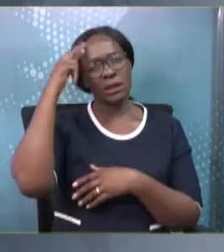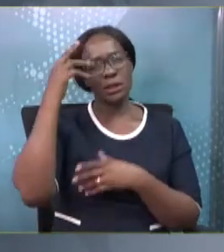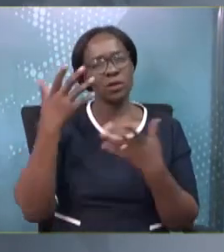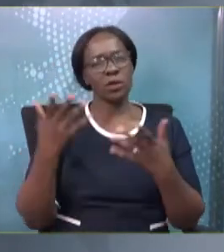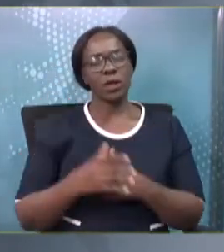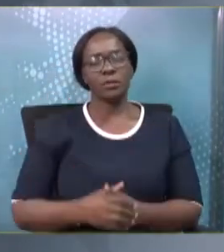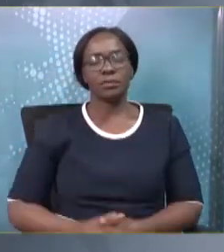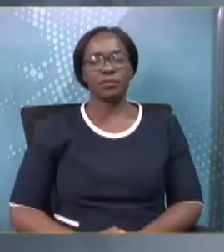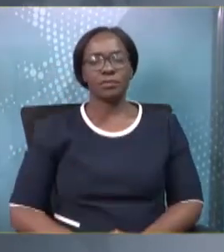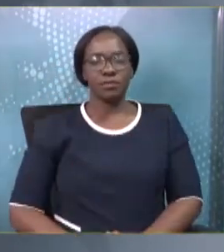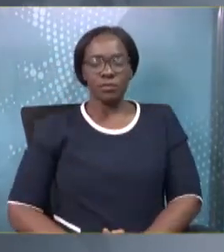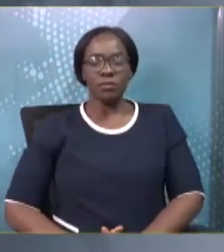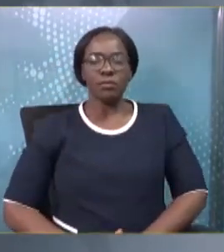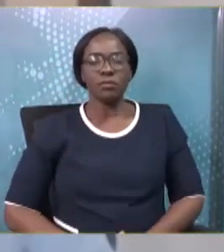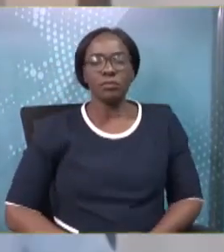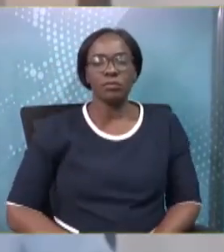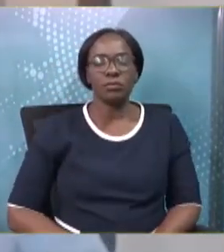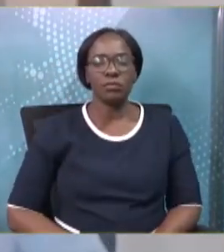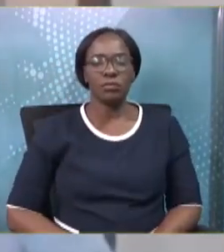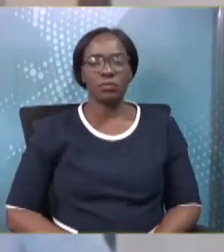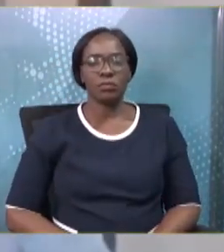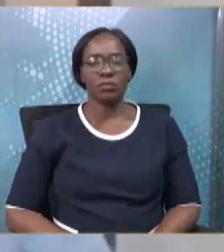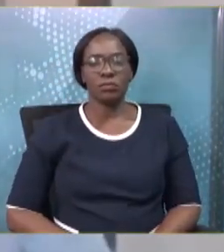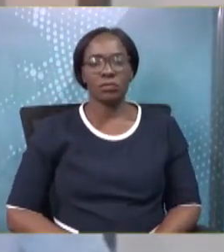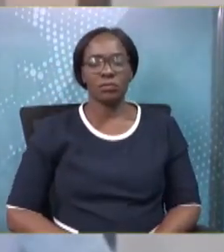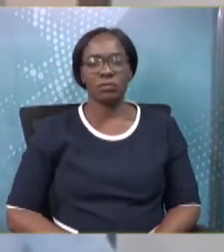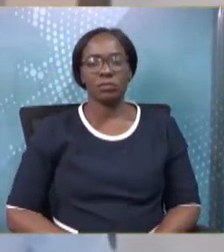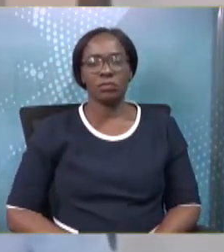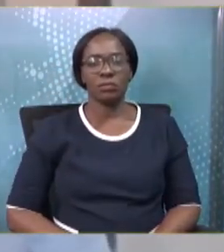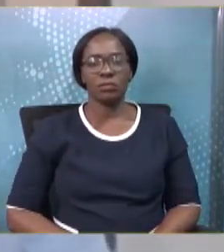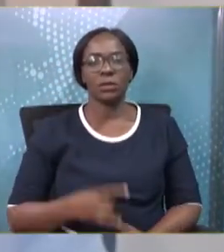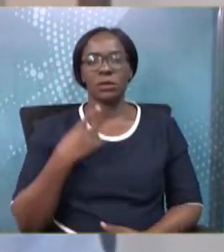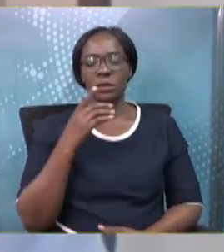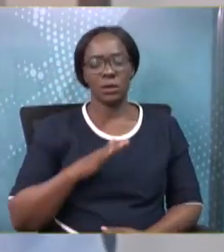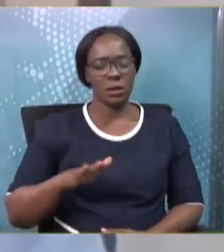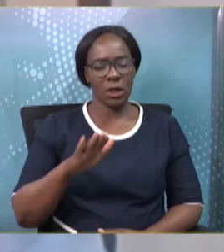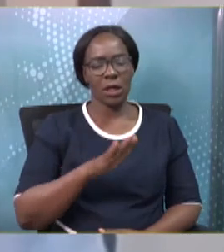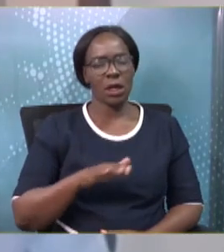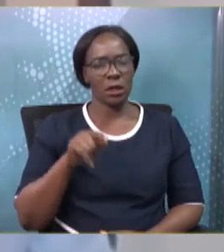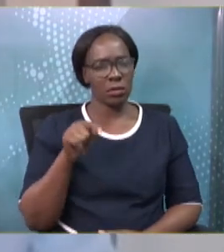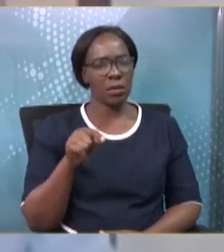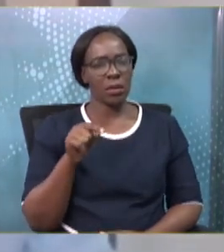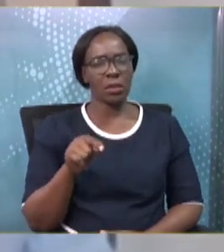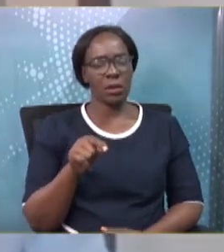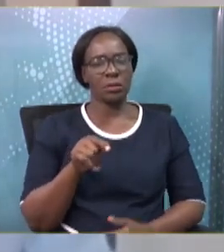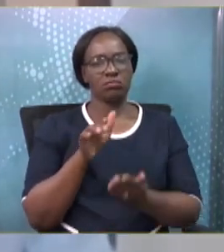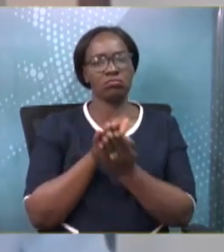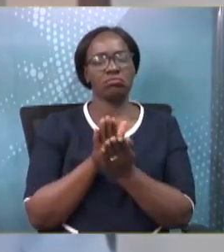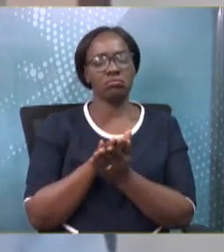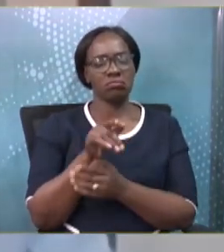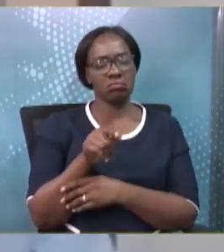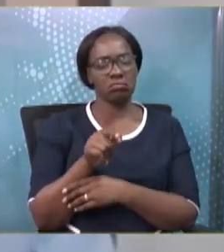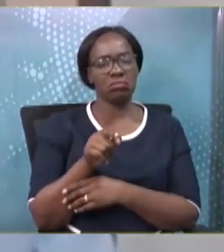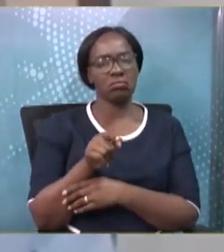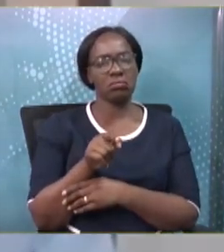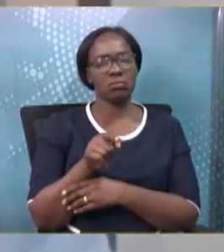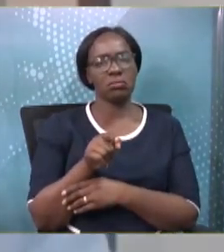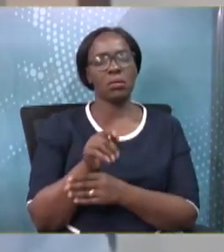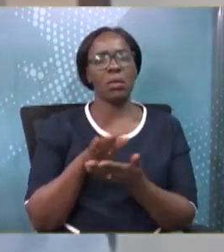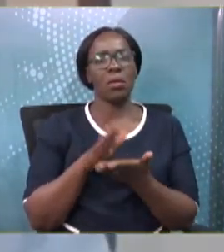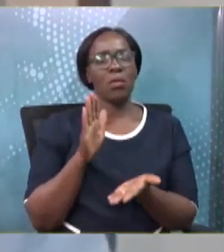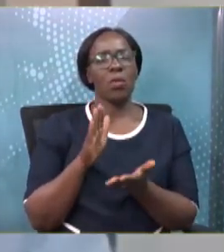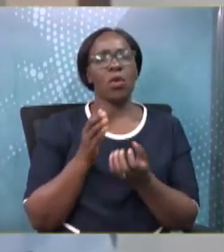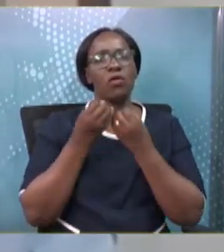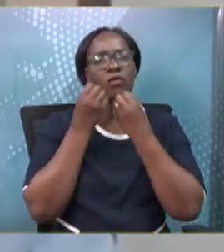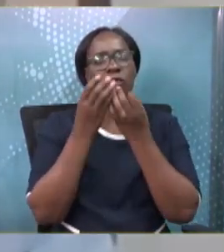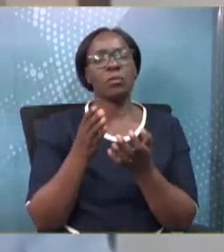move? So I'd say with regards to that sort of preservation, it's mostly informed